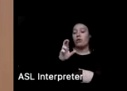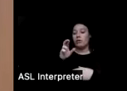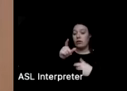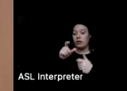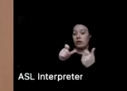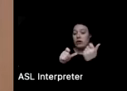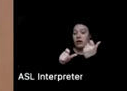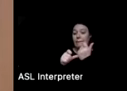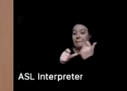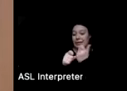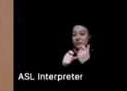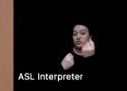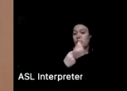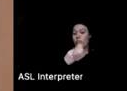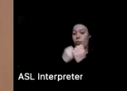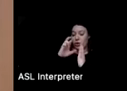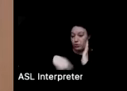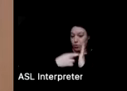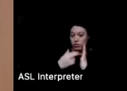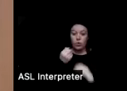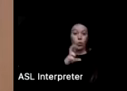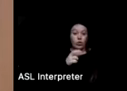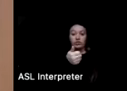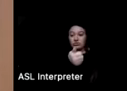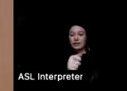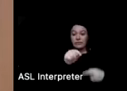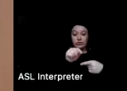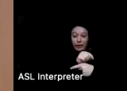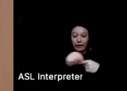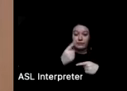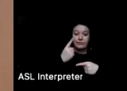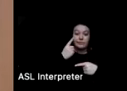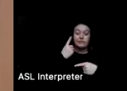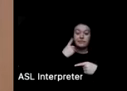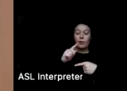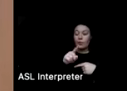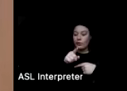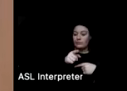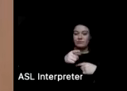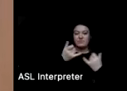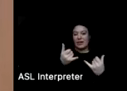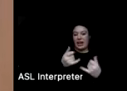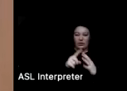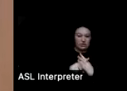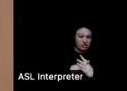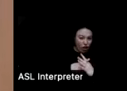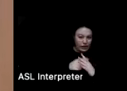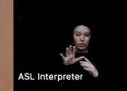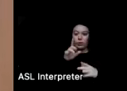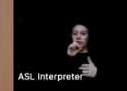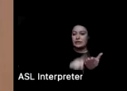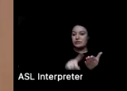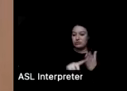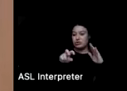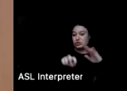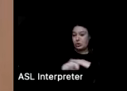supporting faculty and researchers, or trainees yourselves in the early stages of your research journey, we hope that today's